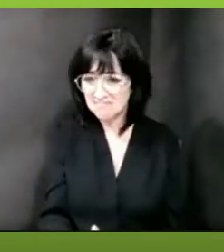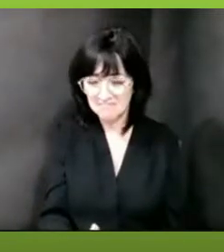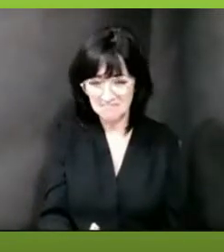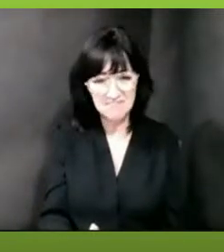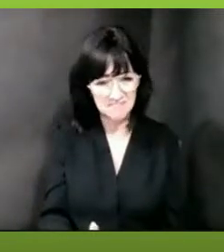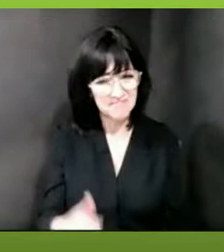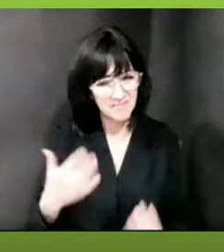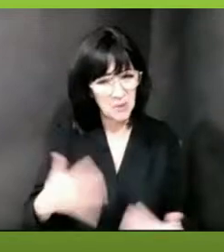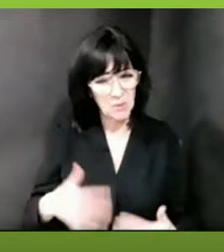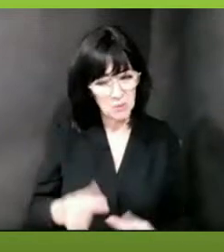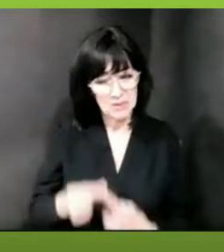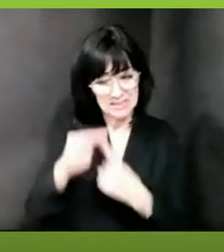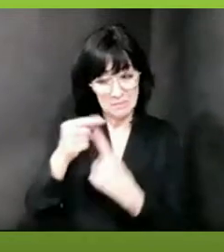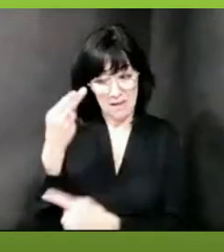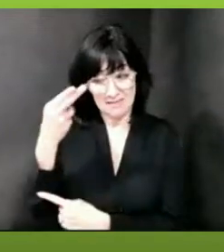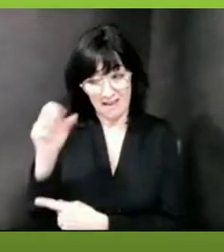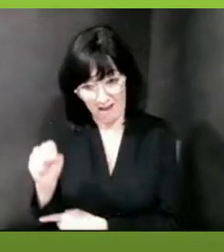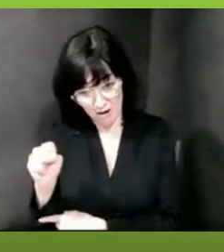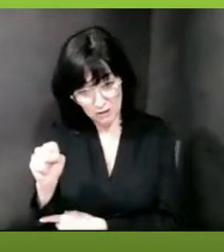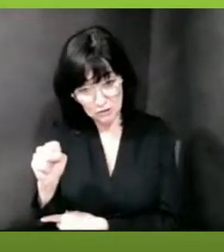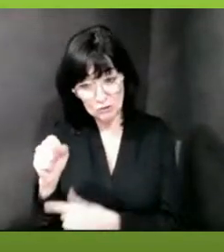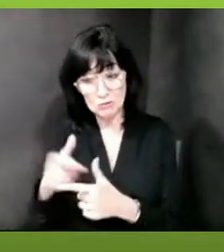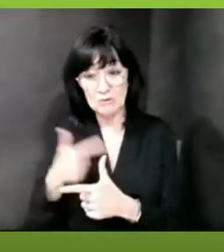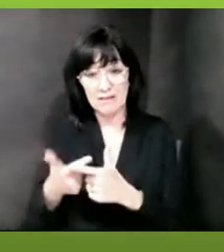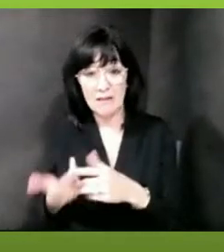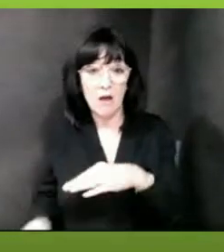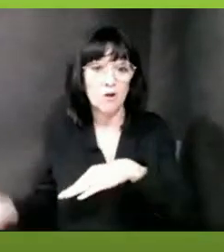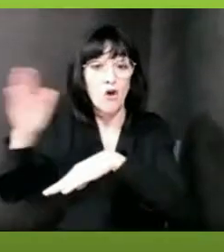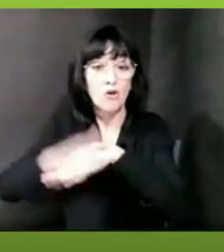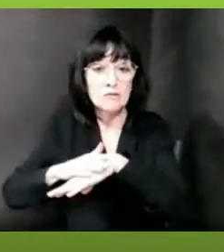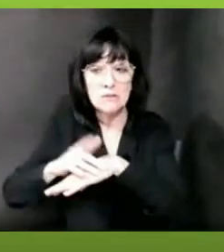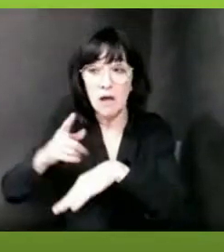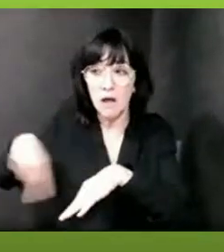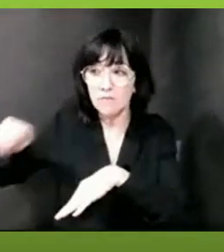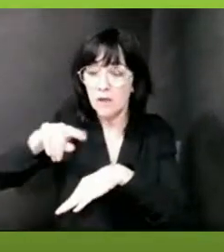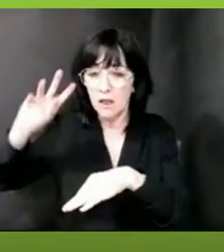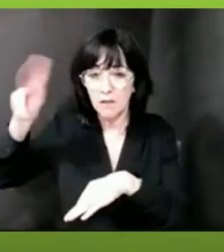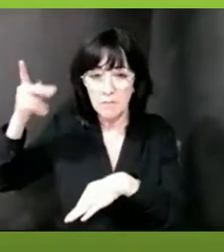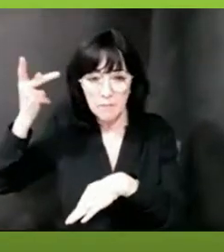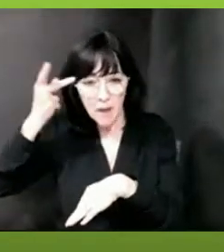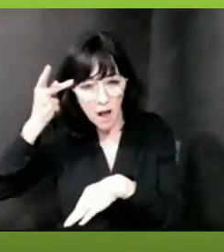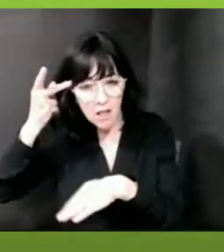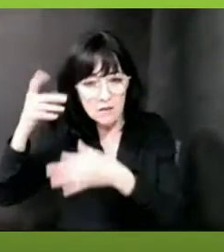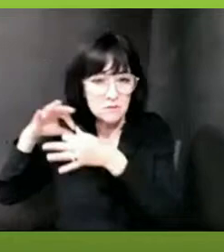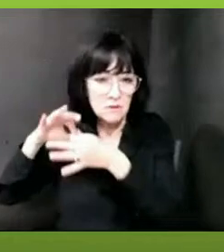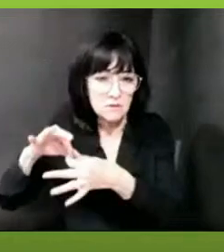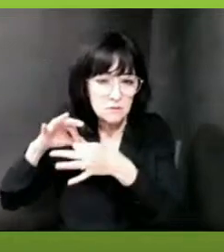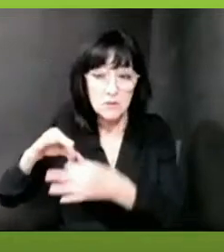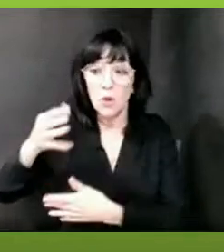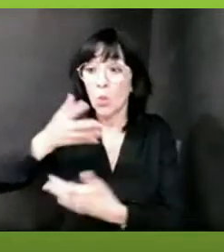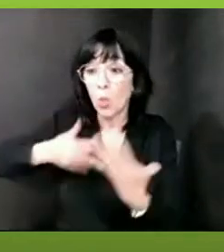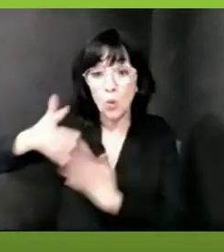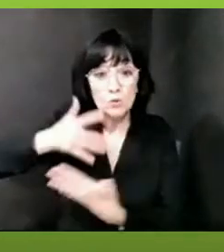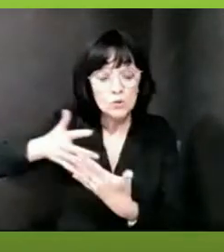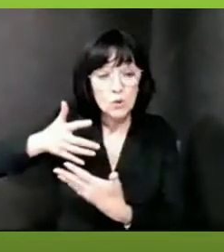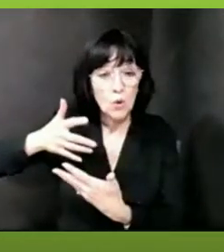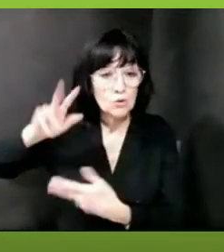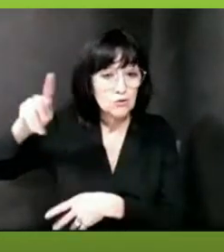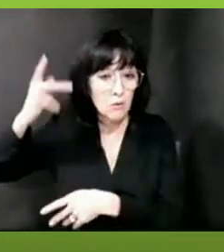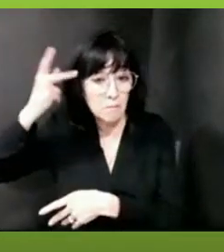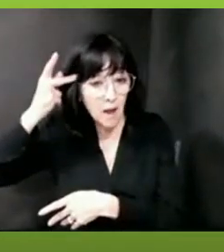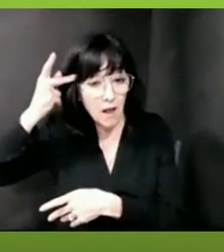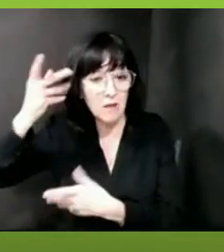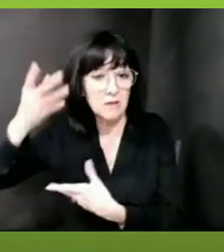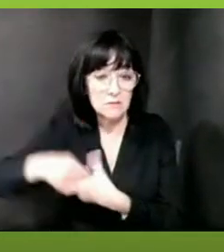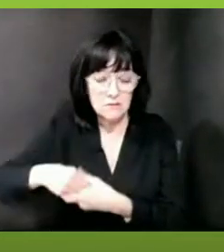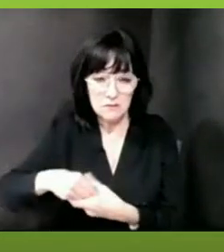high school, then another layer of the social politics, it can be nearly impossible for some students to want to just literally move 5